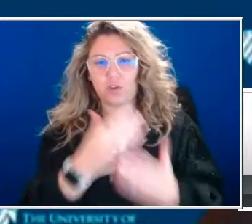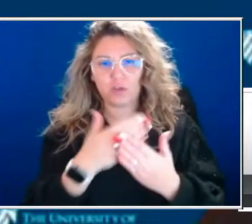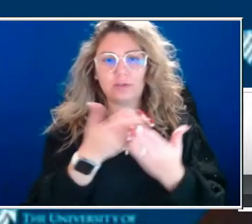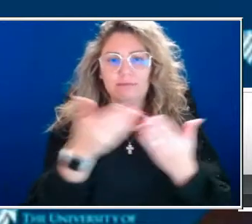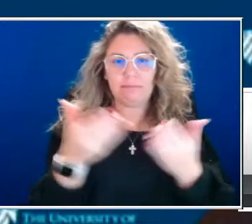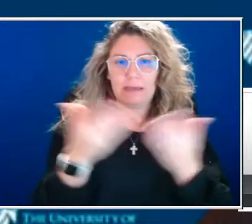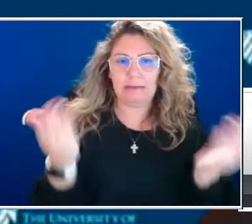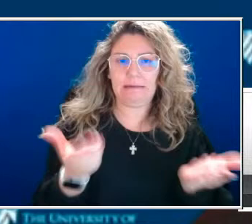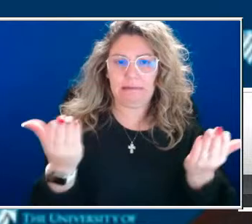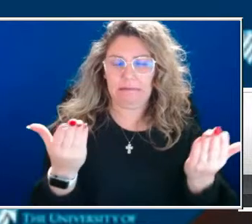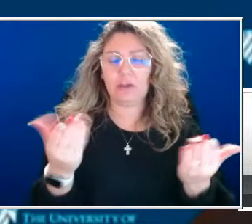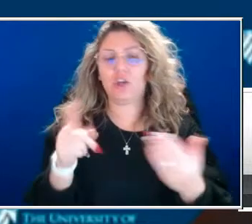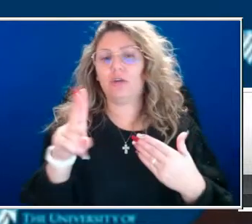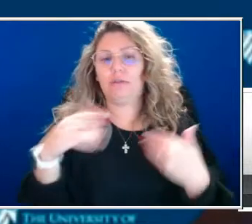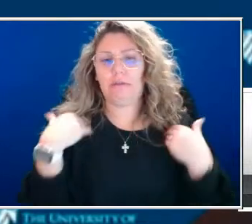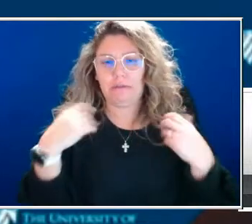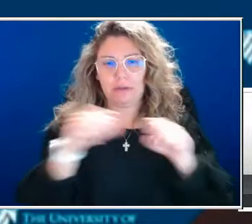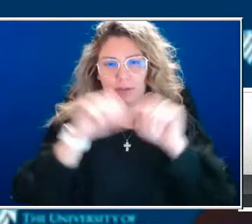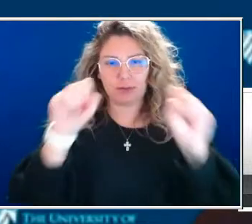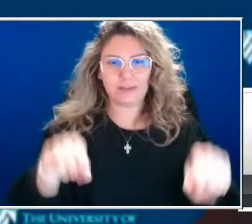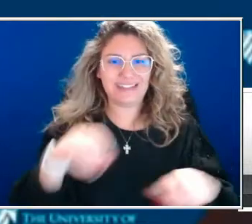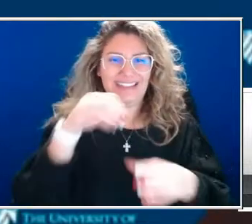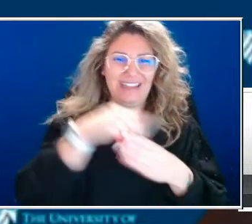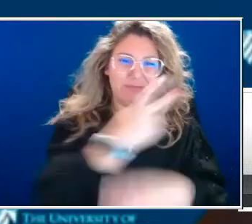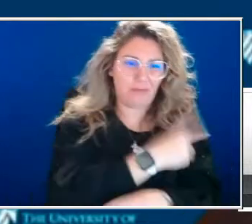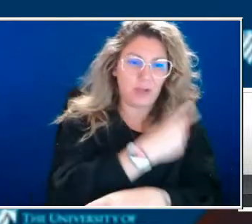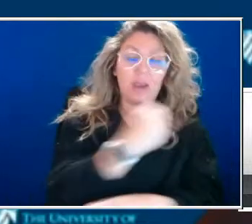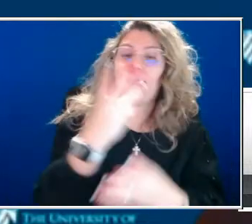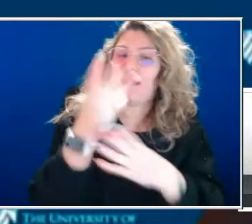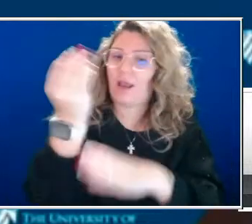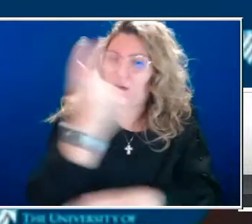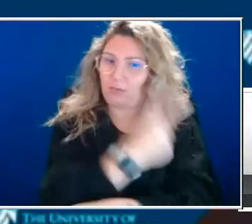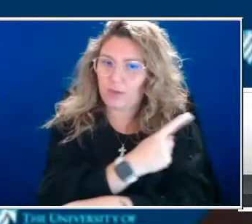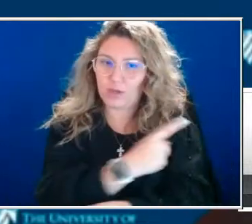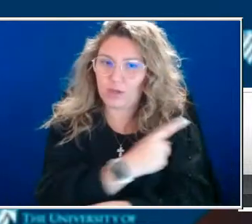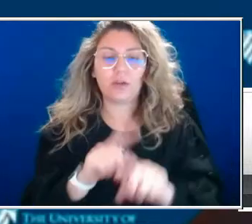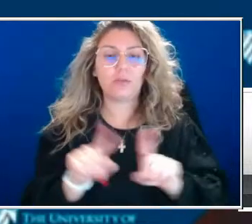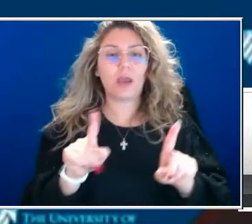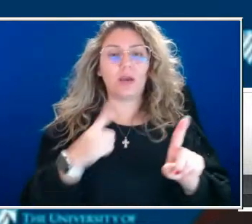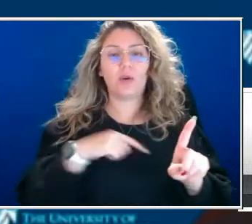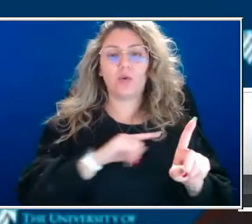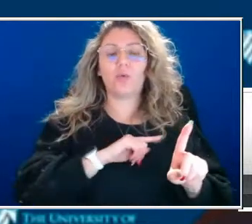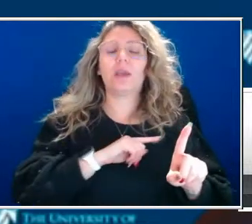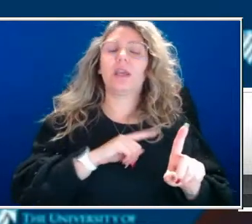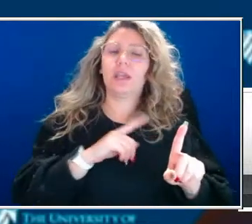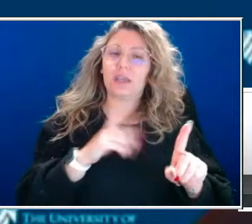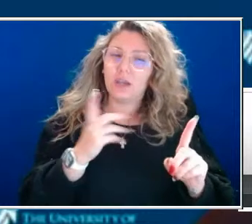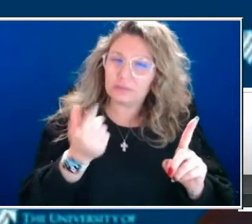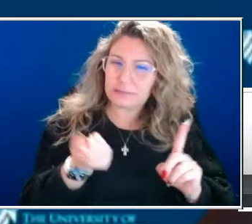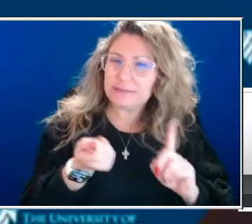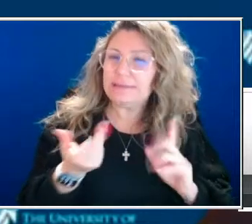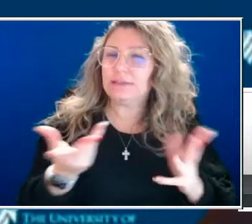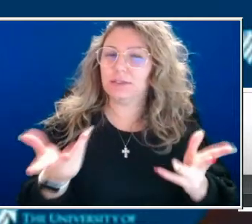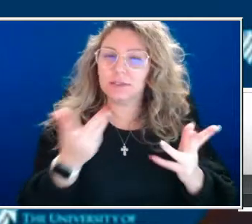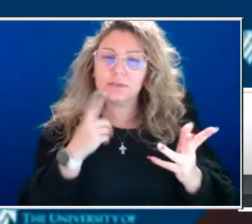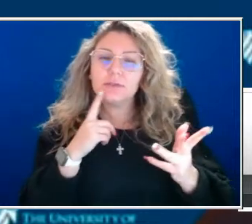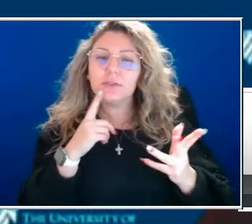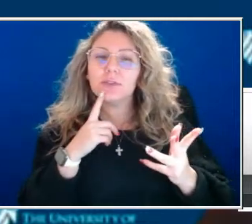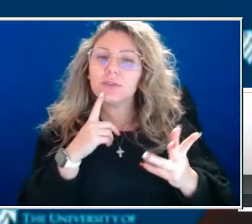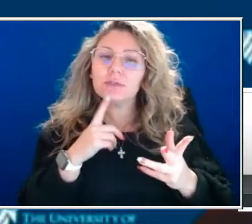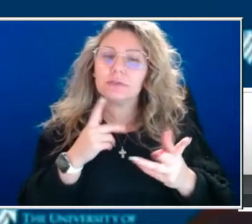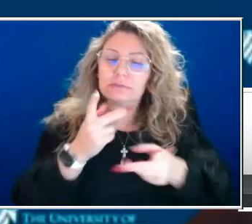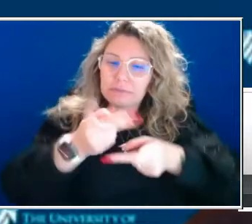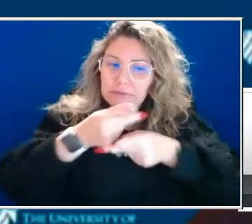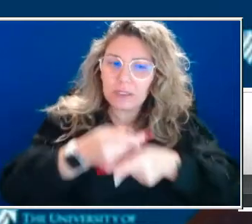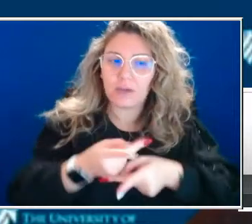system, both on the inpatient and outpatient basis, but we are being stretched. So we need to know to